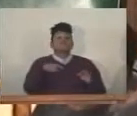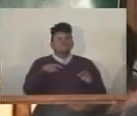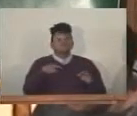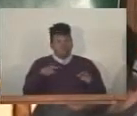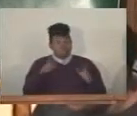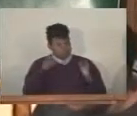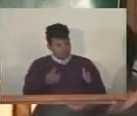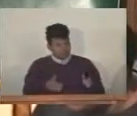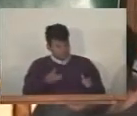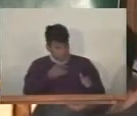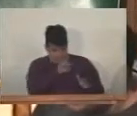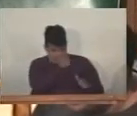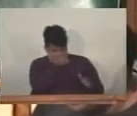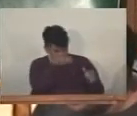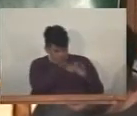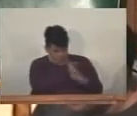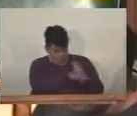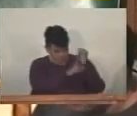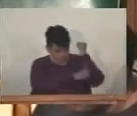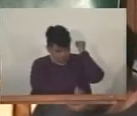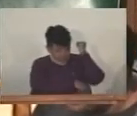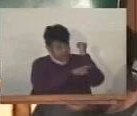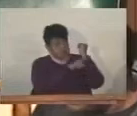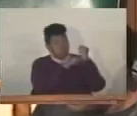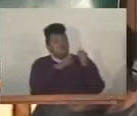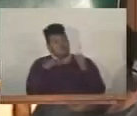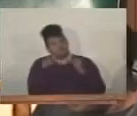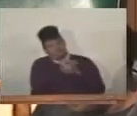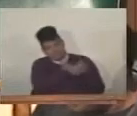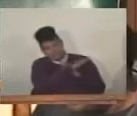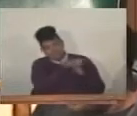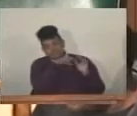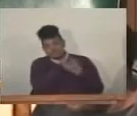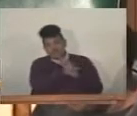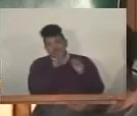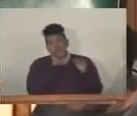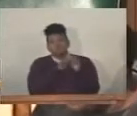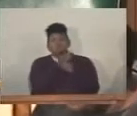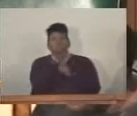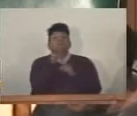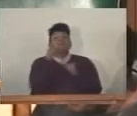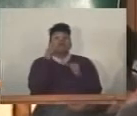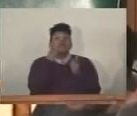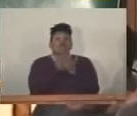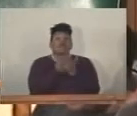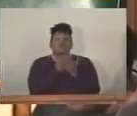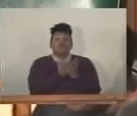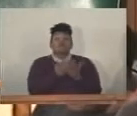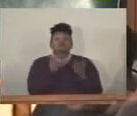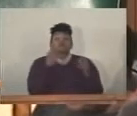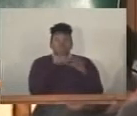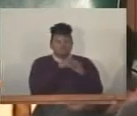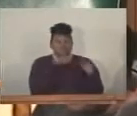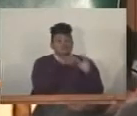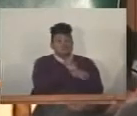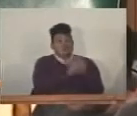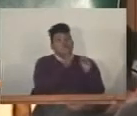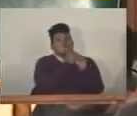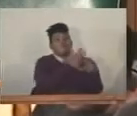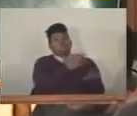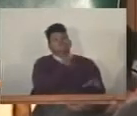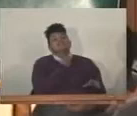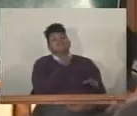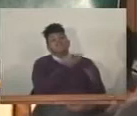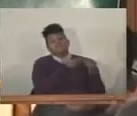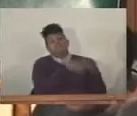similar character, or are so connected to form part of the same transaction, they can be joined at trial. Similar